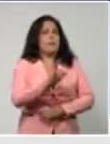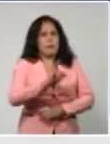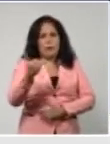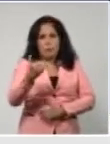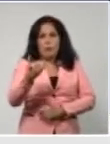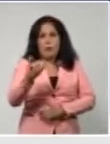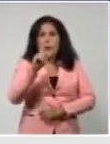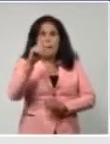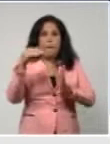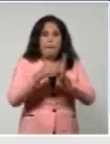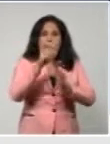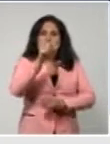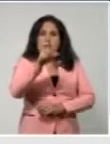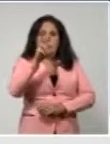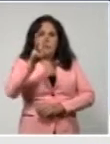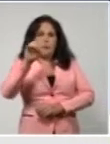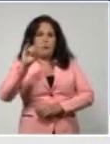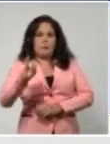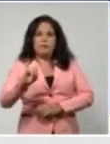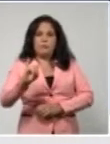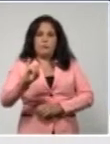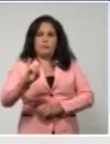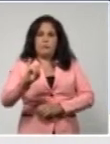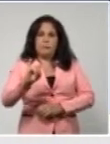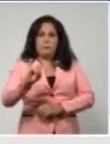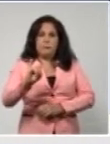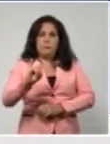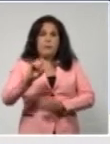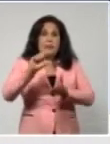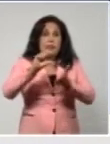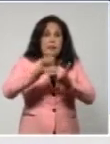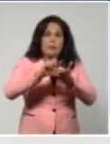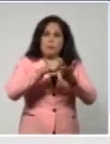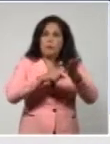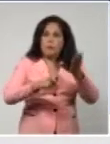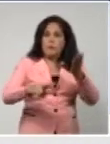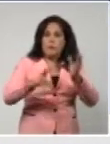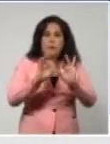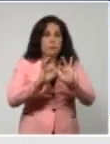1,136 were processed at the Pedro Curie Tropical Medicine Institute,